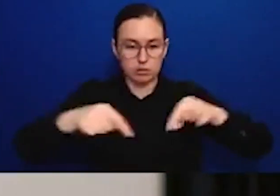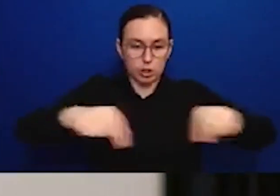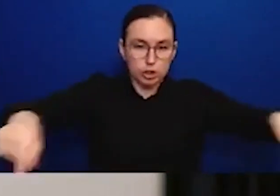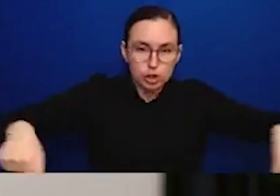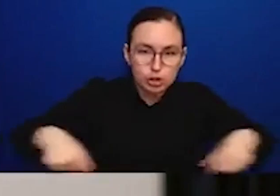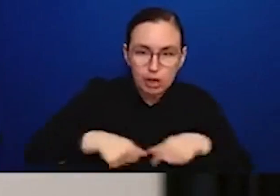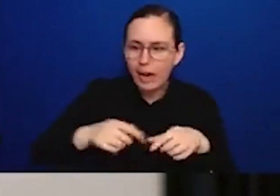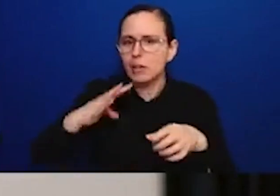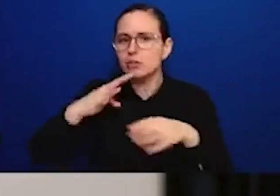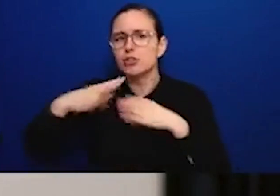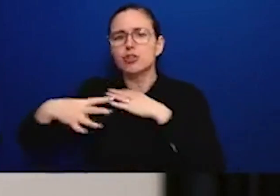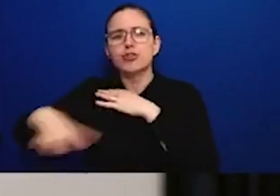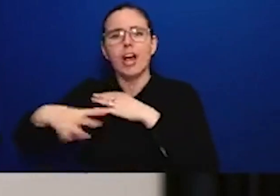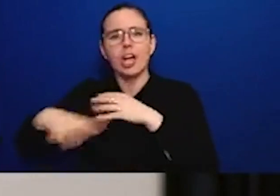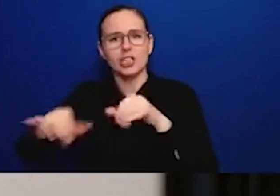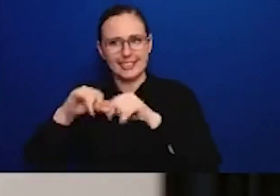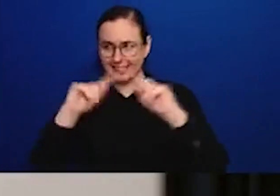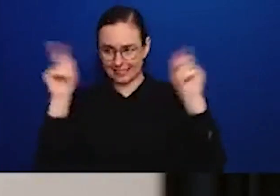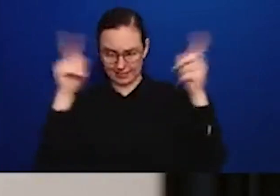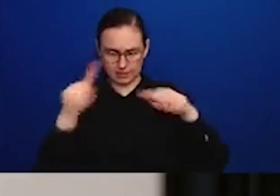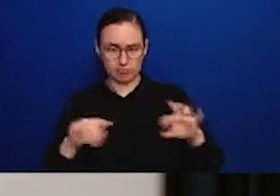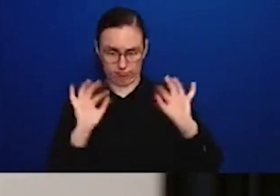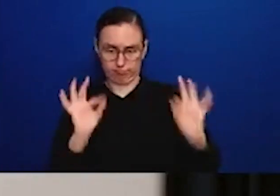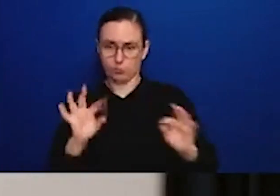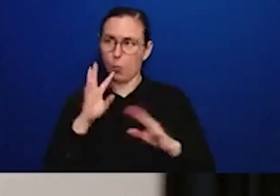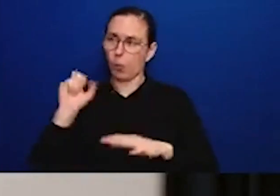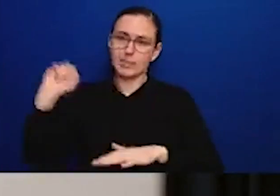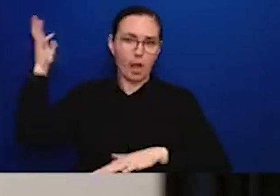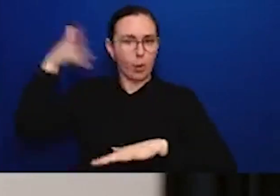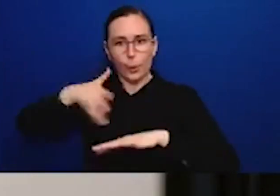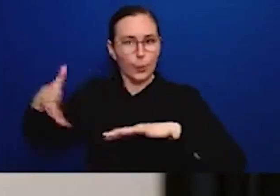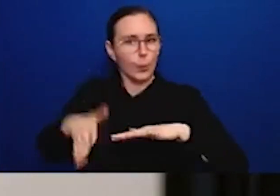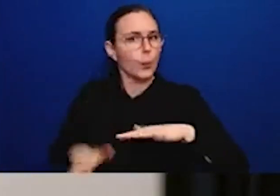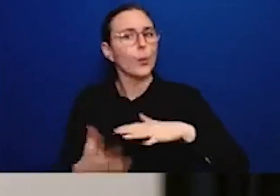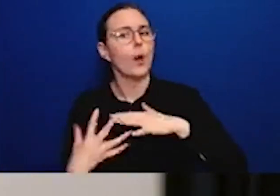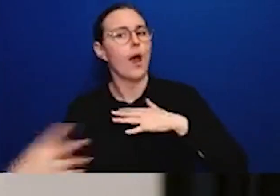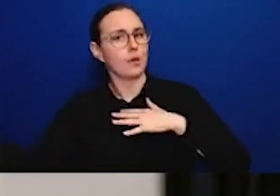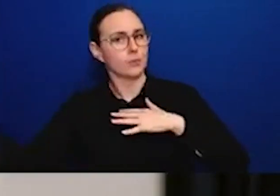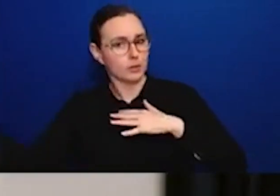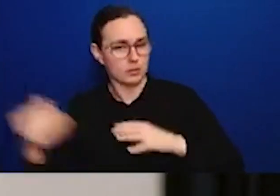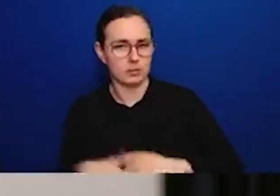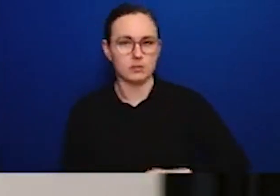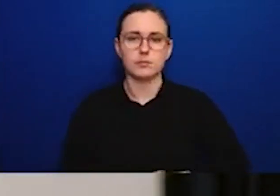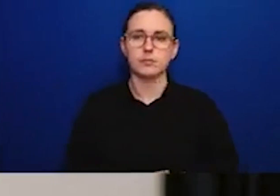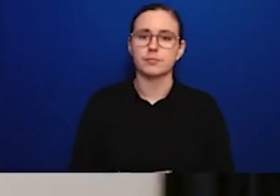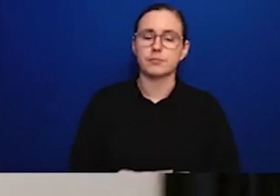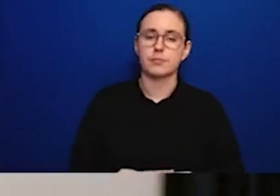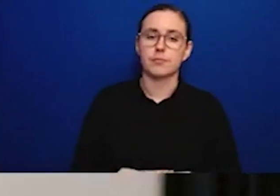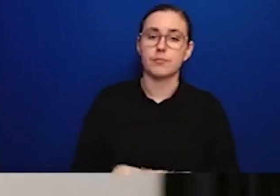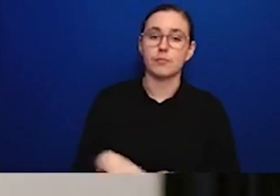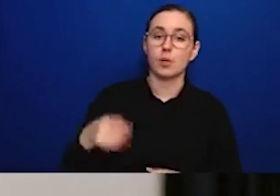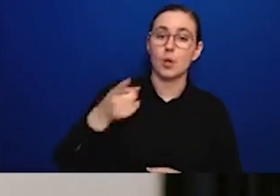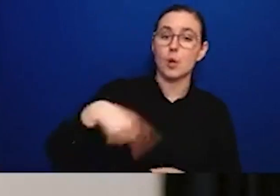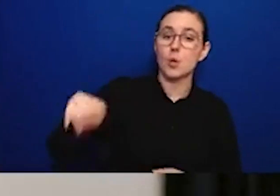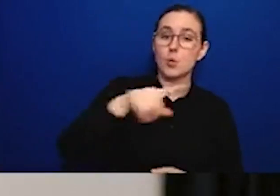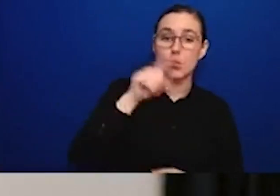to evacuate. Our province continues to experience the impacts of climate change, and we need to